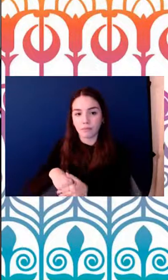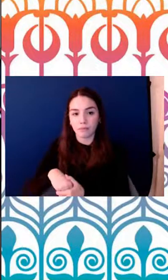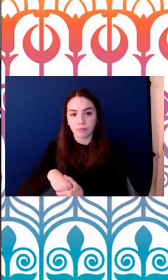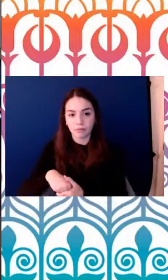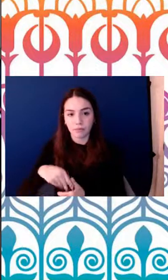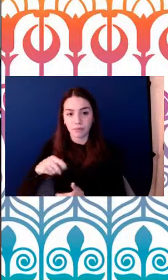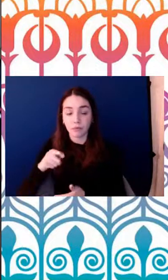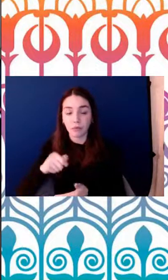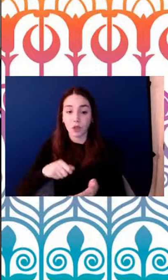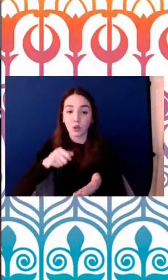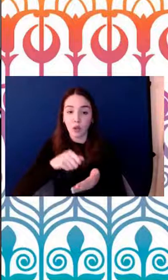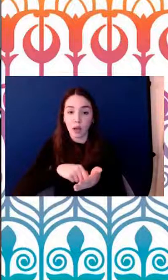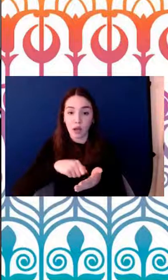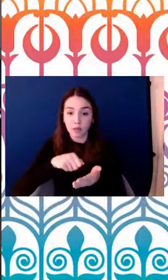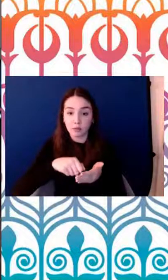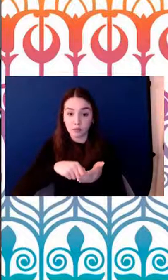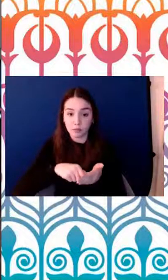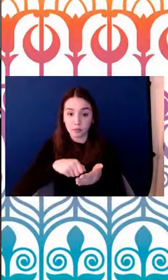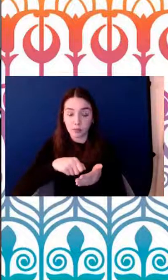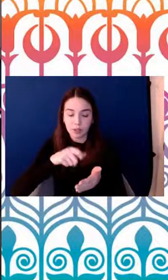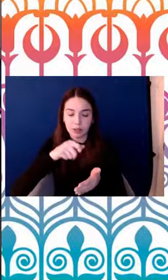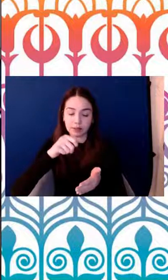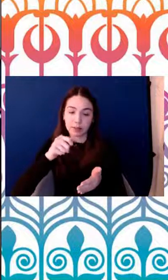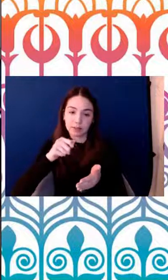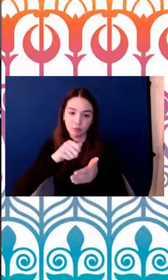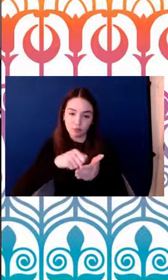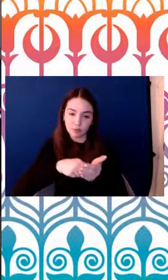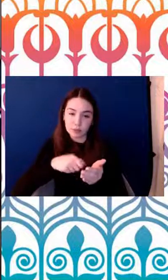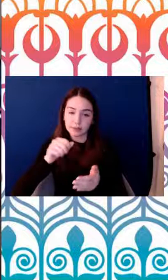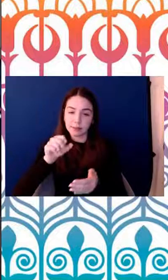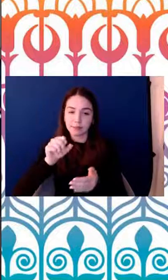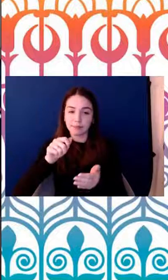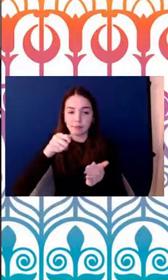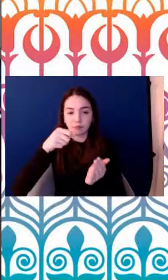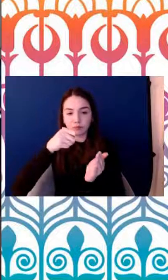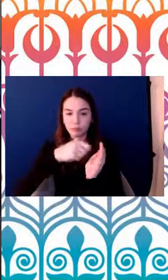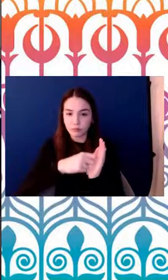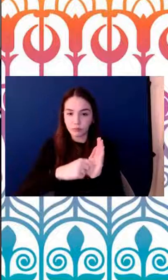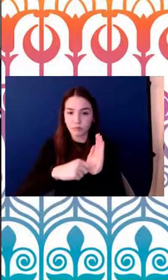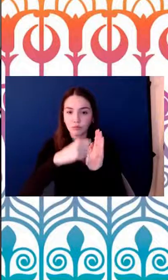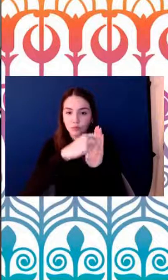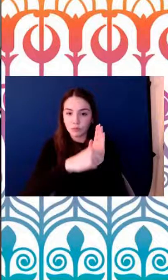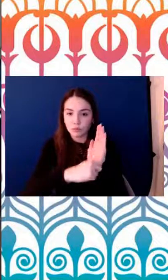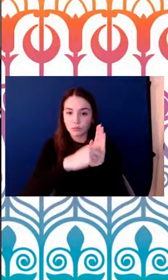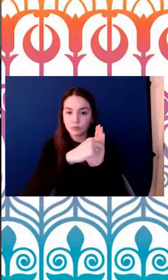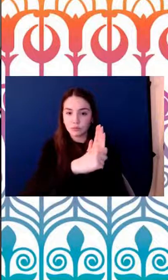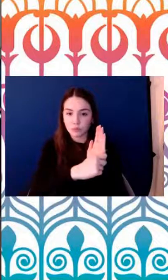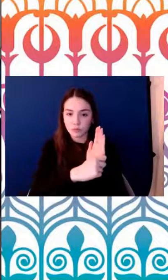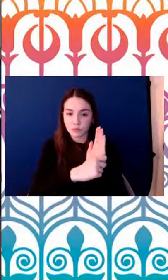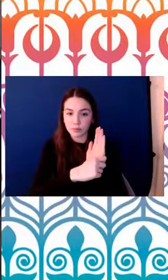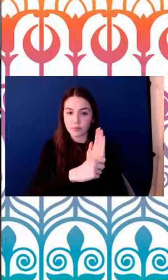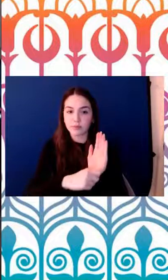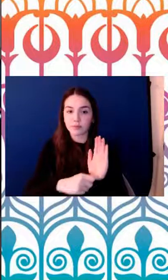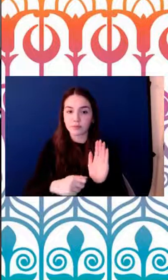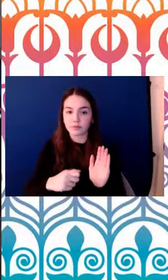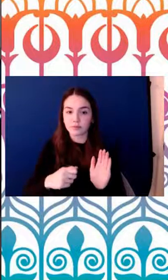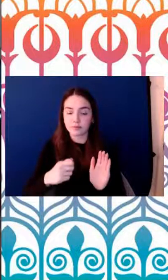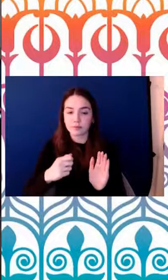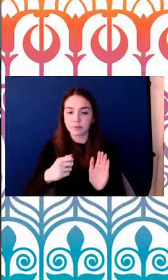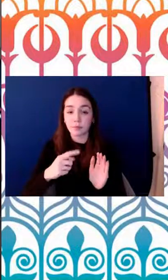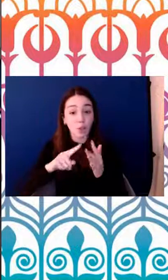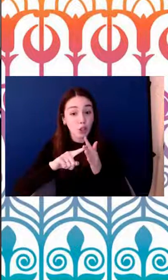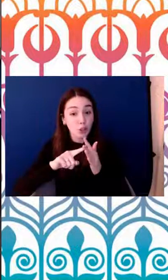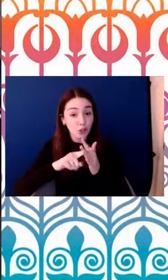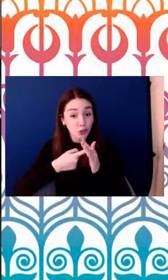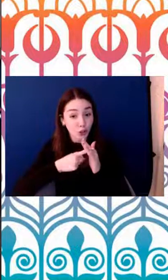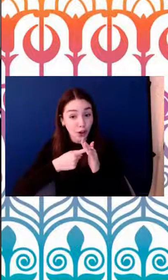and then cut slices like this. When you're just learning, you guys, put it on the table. If your parents are